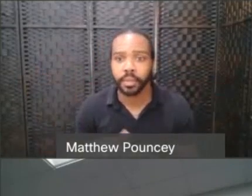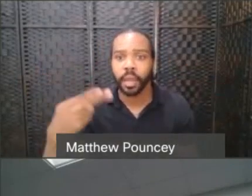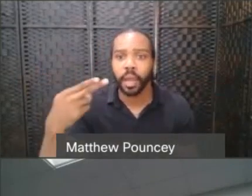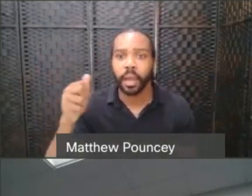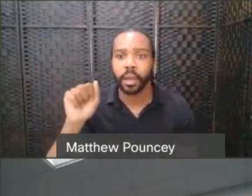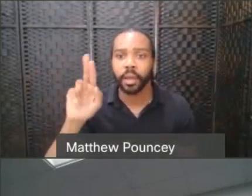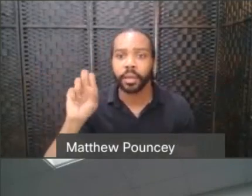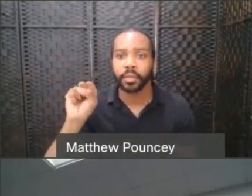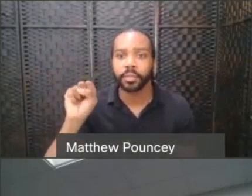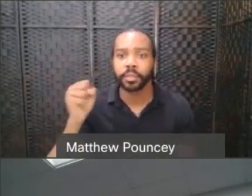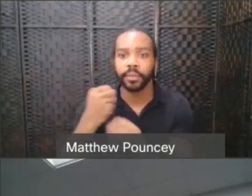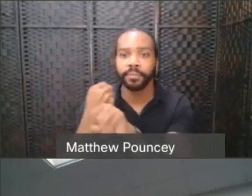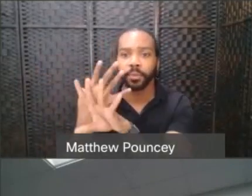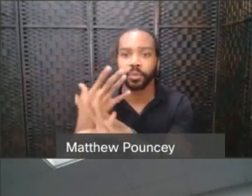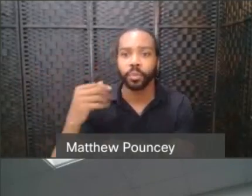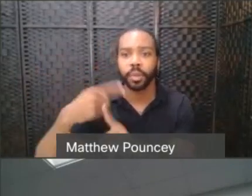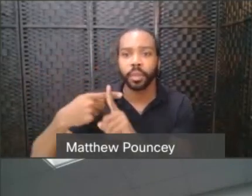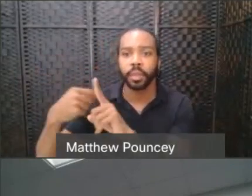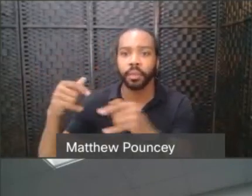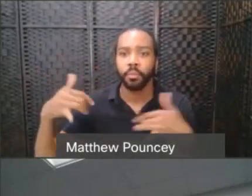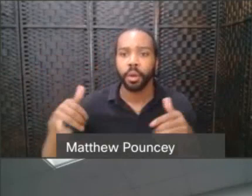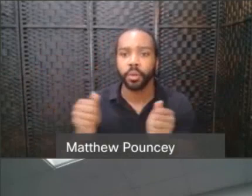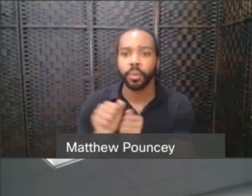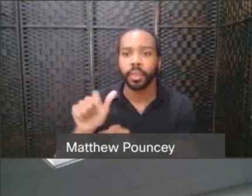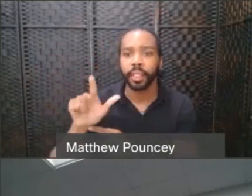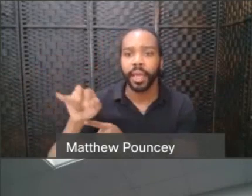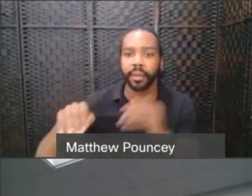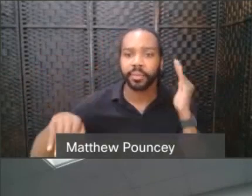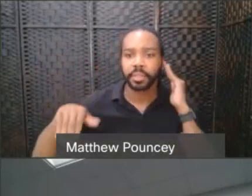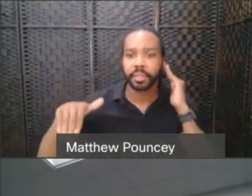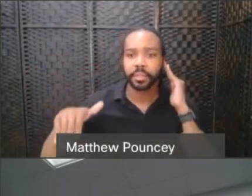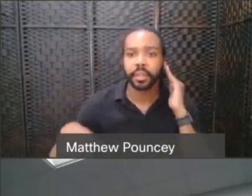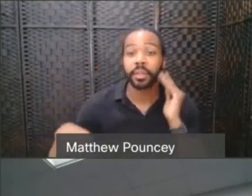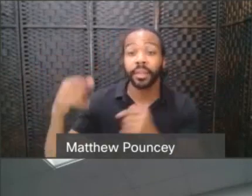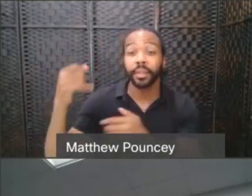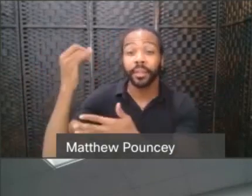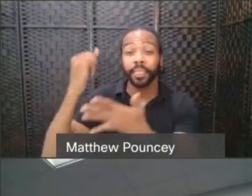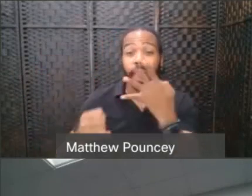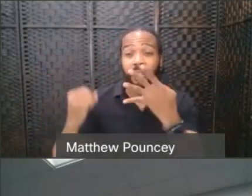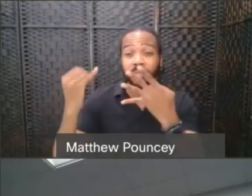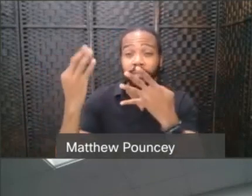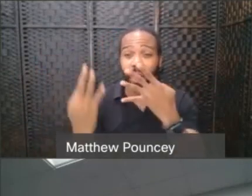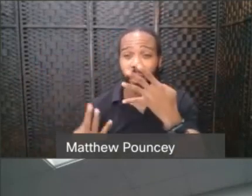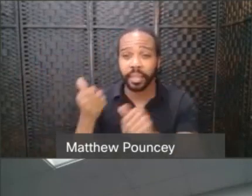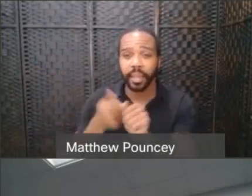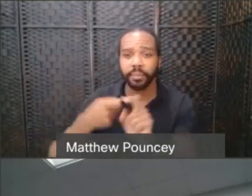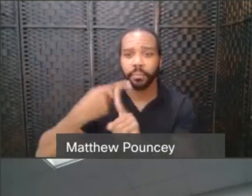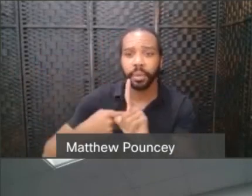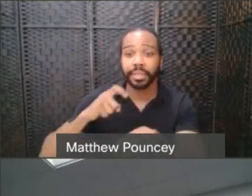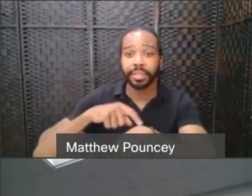DJ. It's the last Friday of each month from 6 to 7 p.m. And the